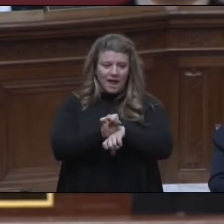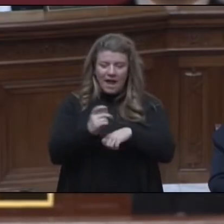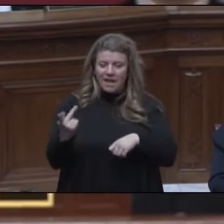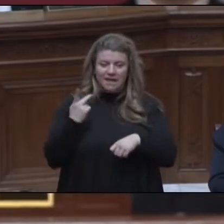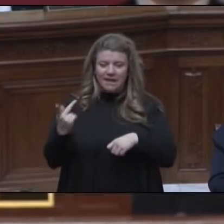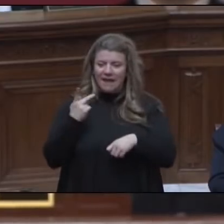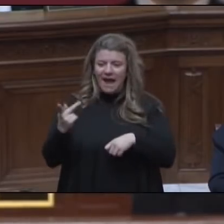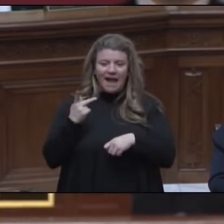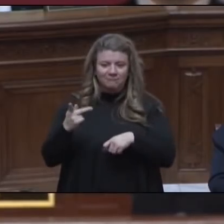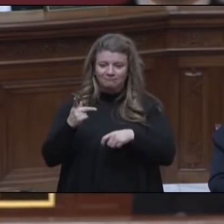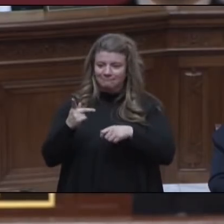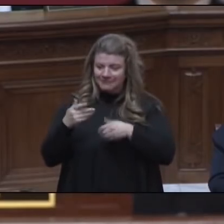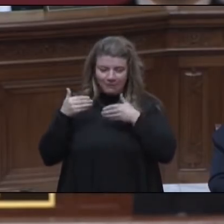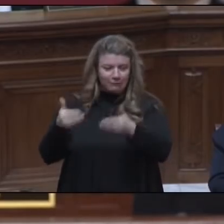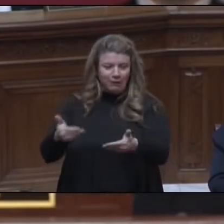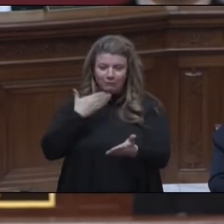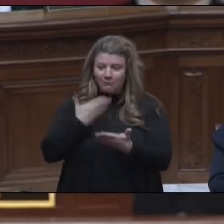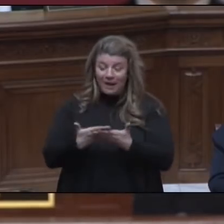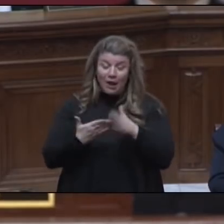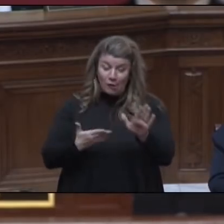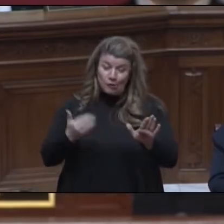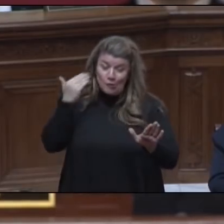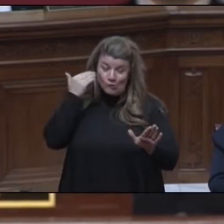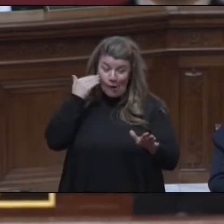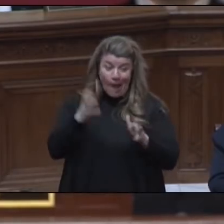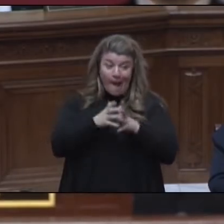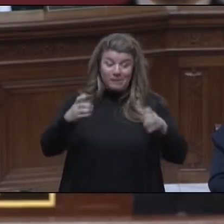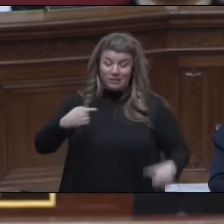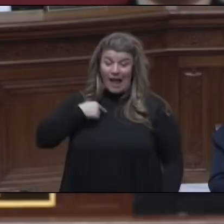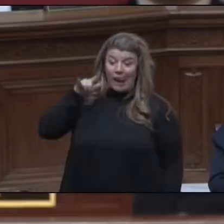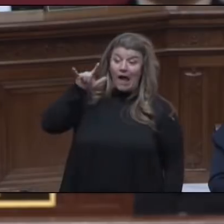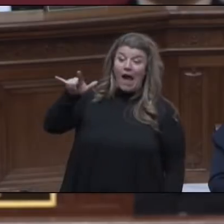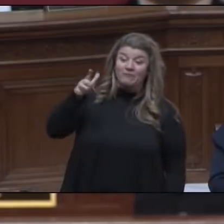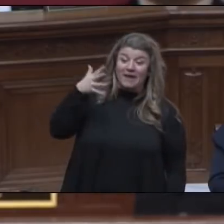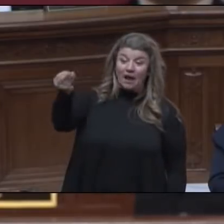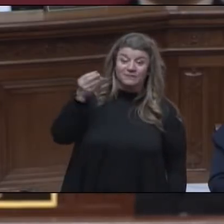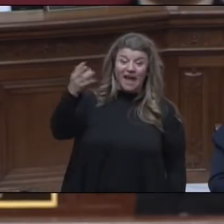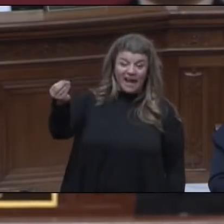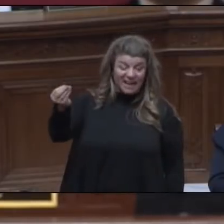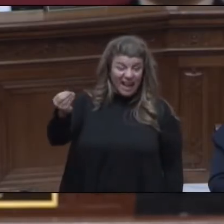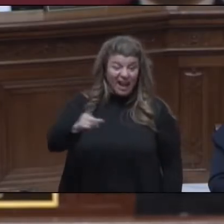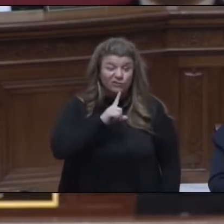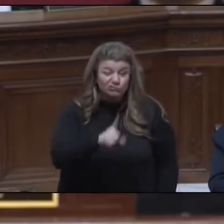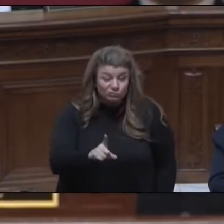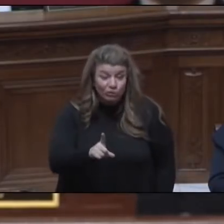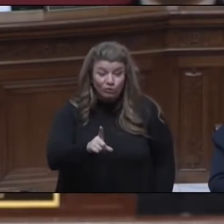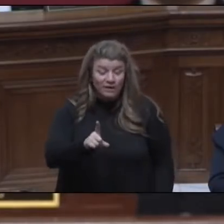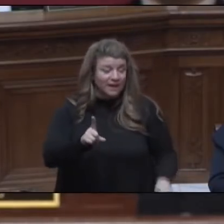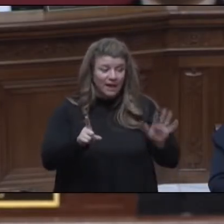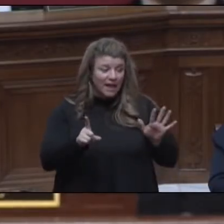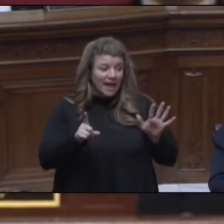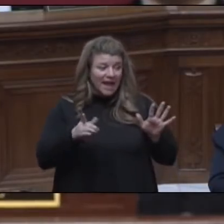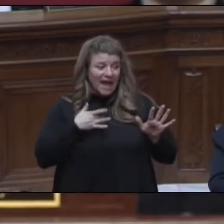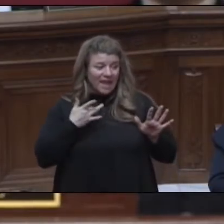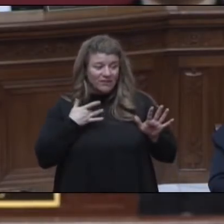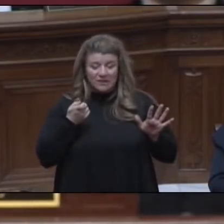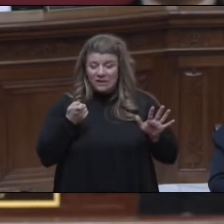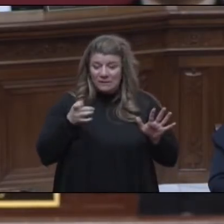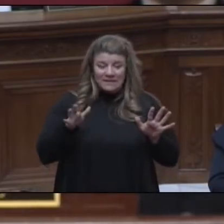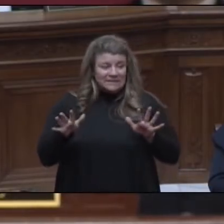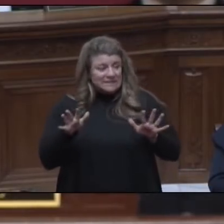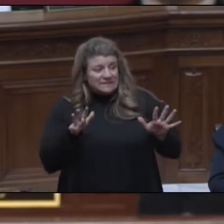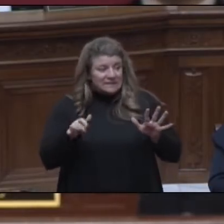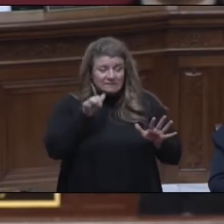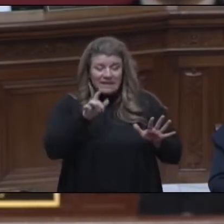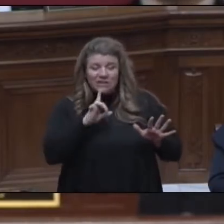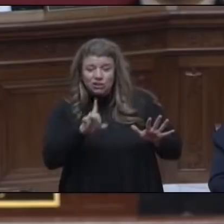can't imagine. You know how much I love the outdoors. And you know, really and truly, I'm broke up a little bit now, and to be perfectly